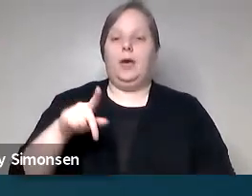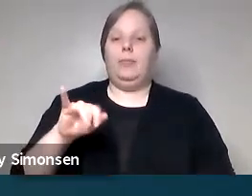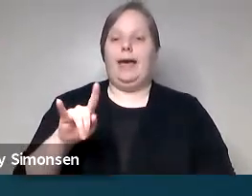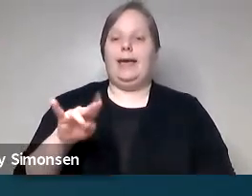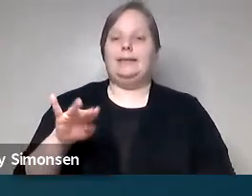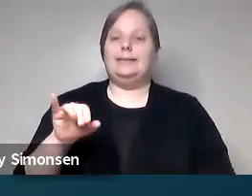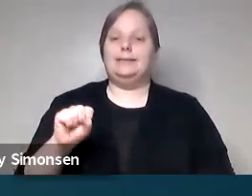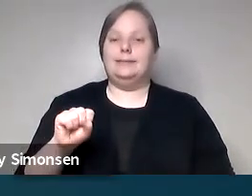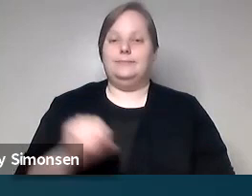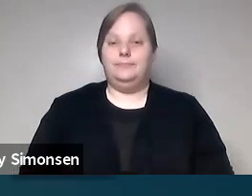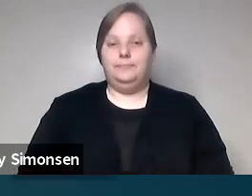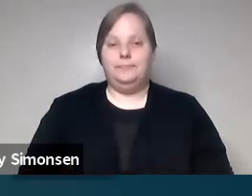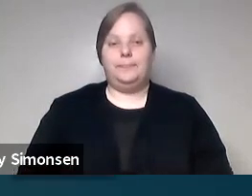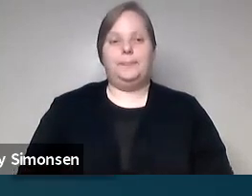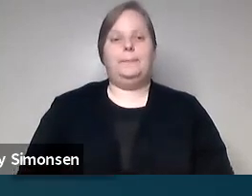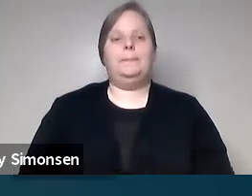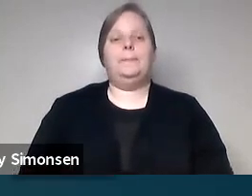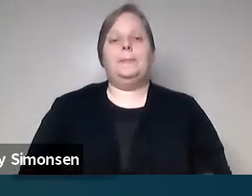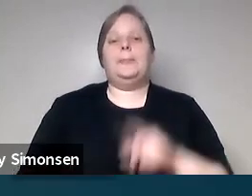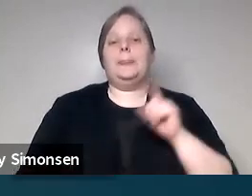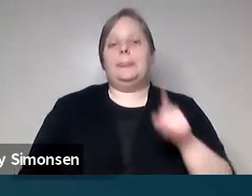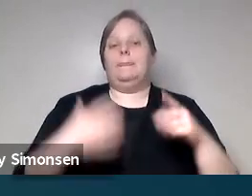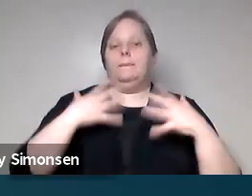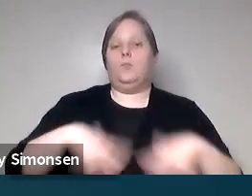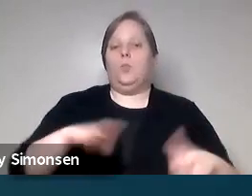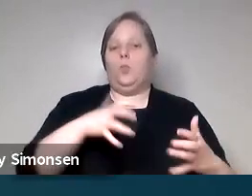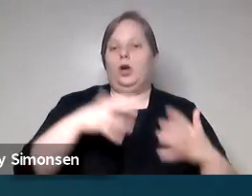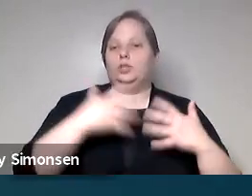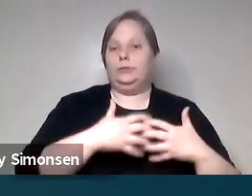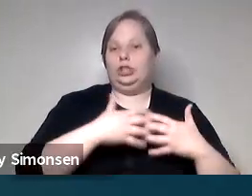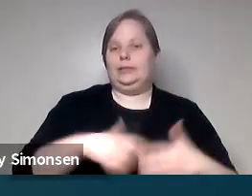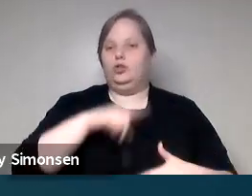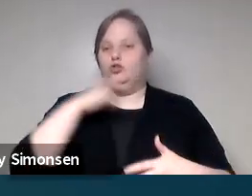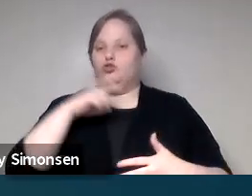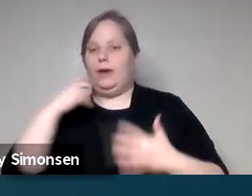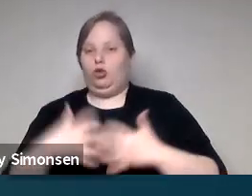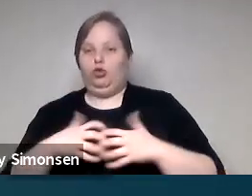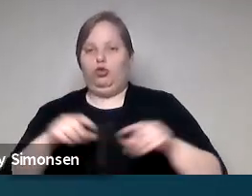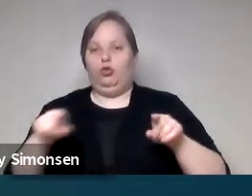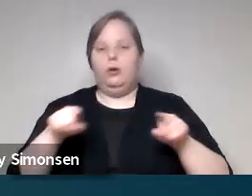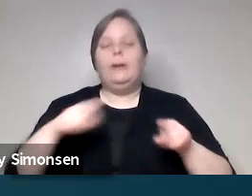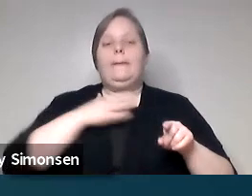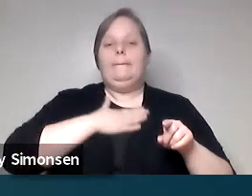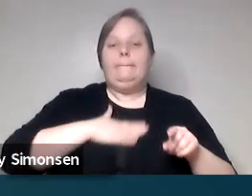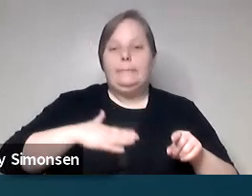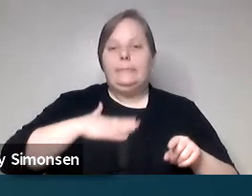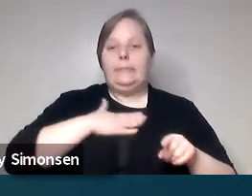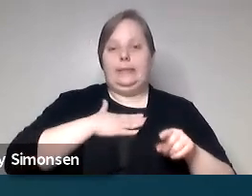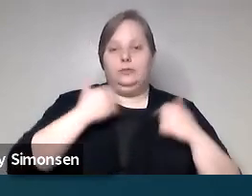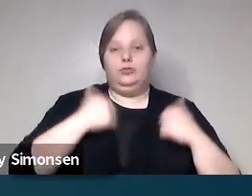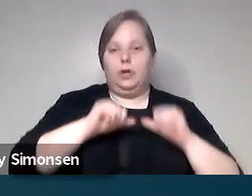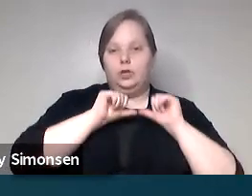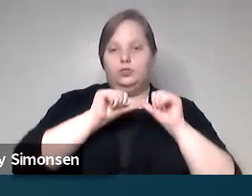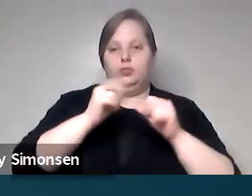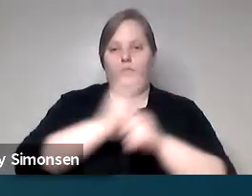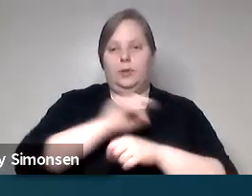Appliances. Here we have a wash machine and dryer. These we want to try to go with a permanent,